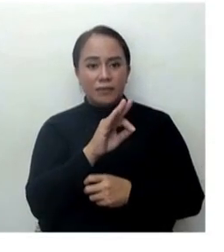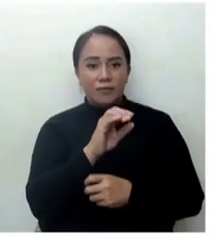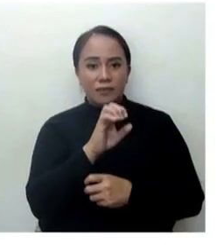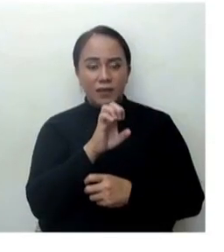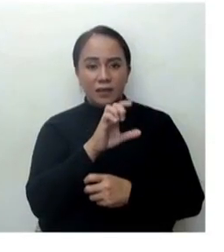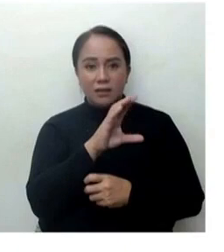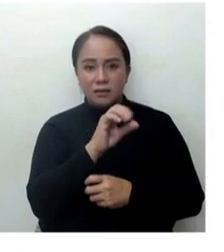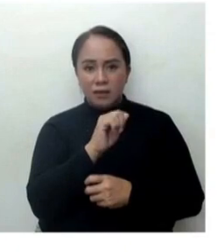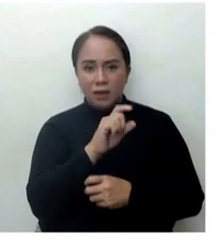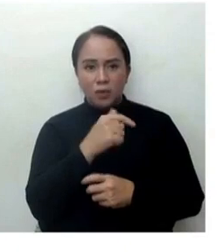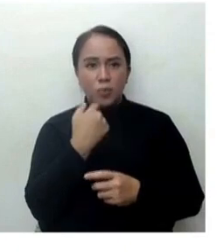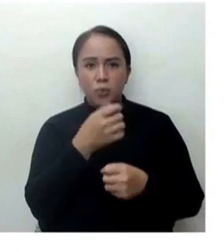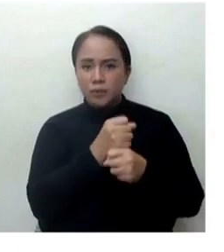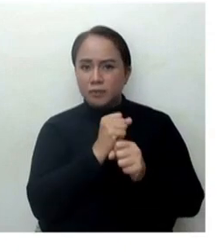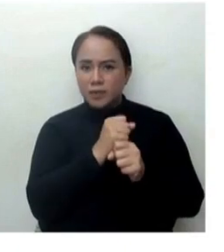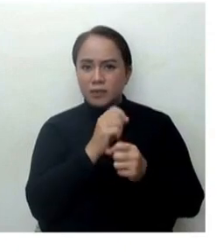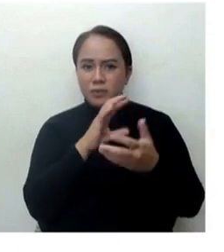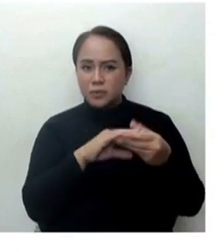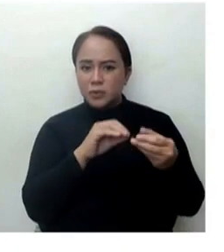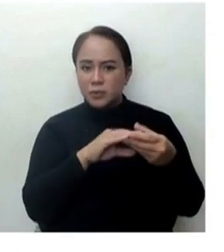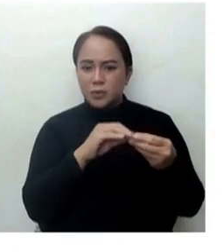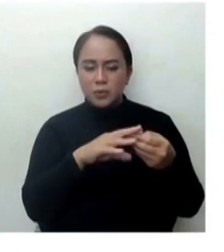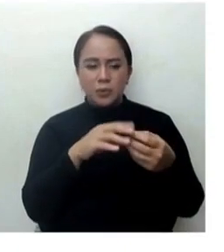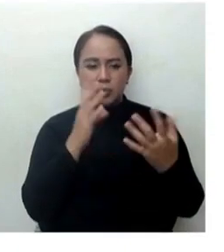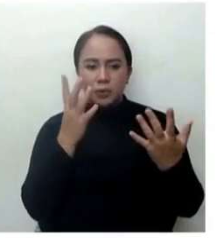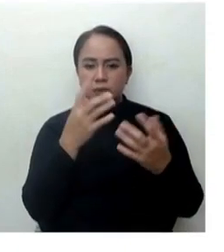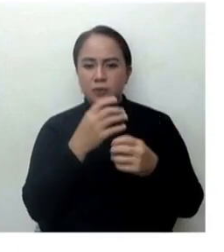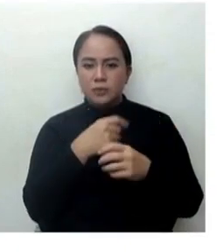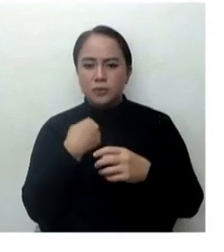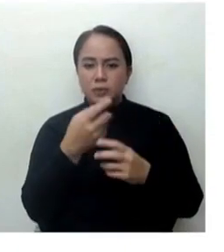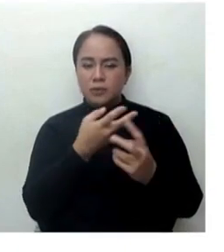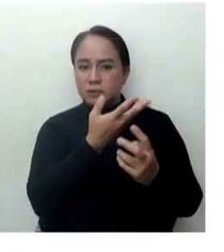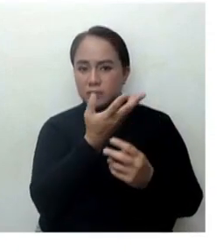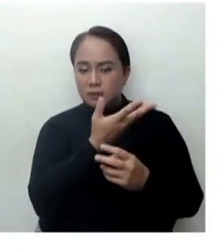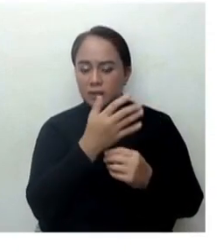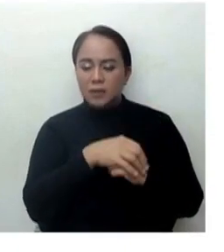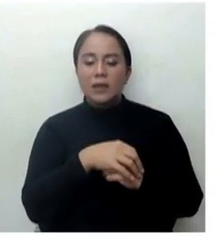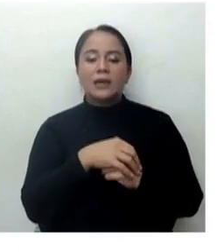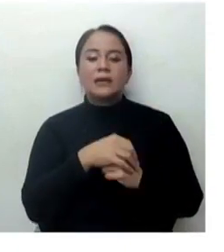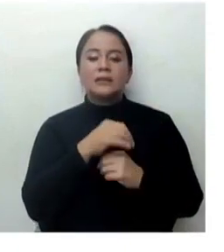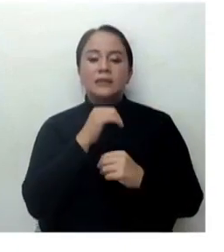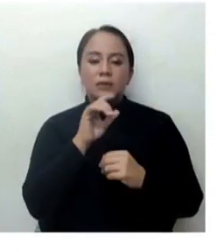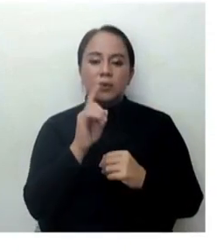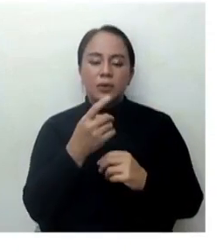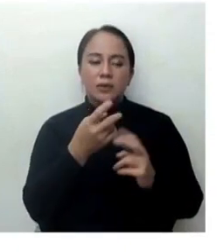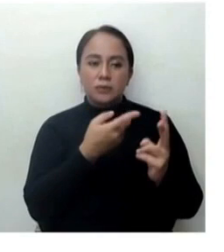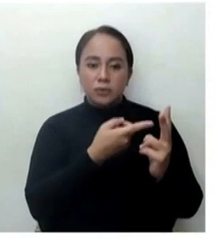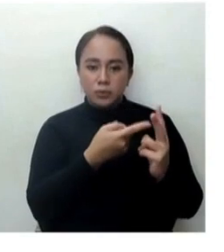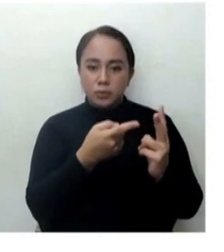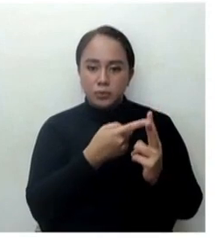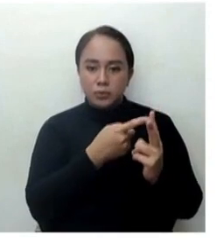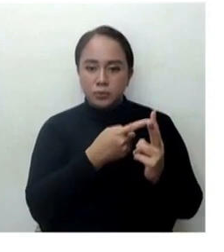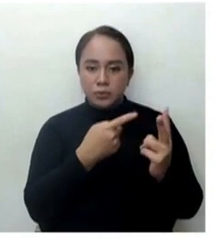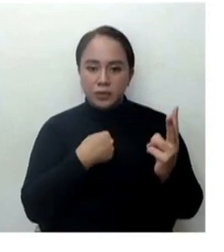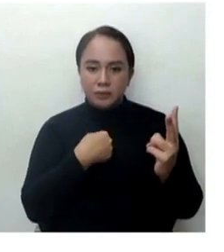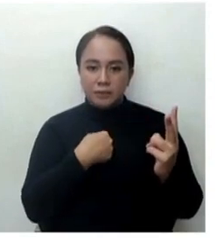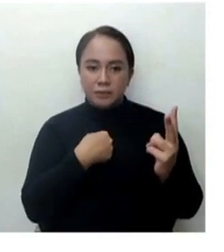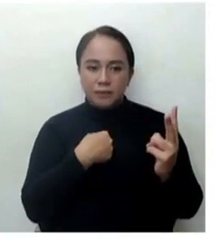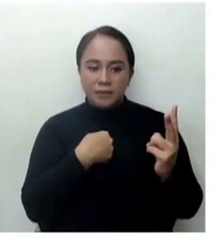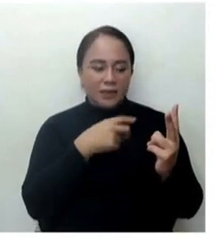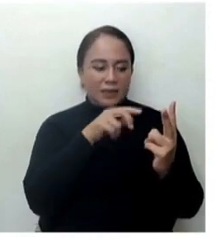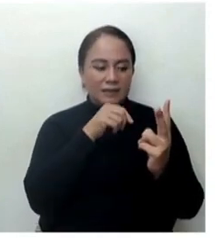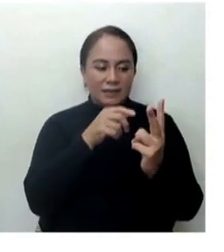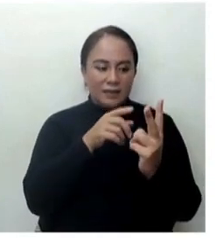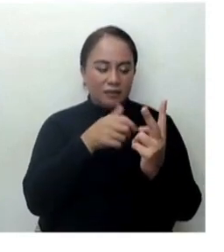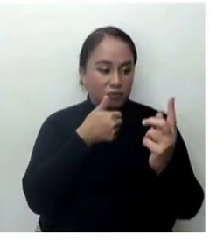who was curating it and who's creating that script, it should have been there. It's just that Jen and Junila went off script and actually